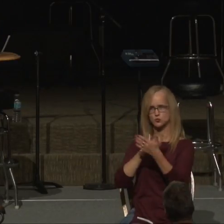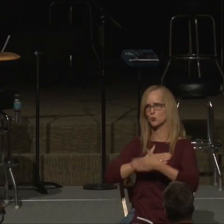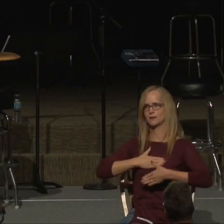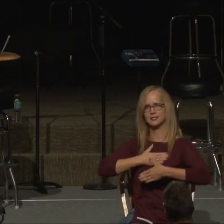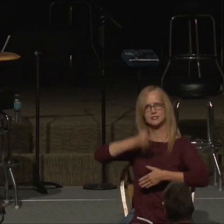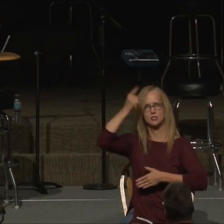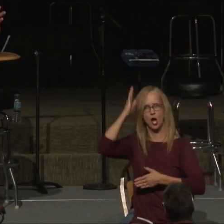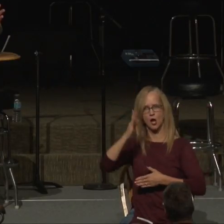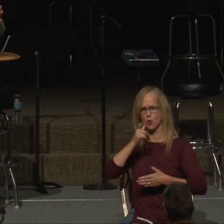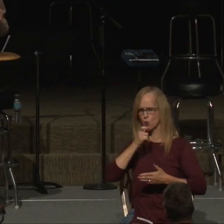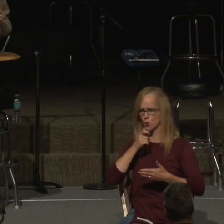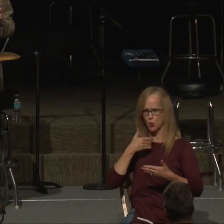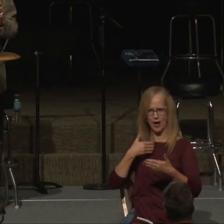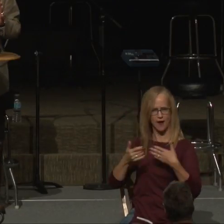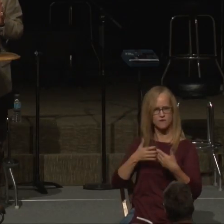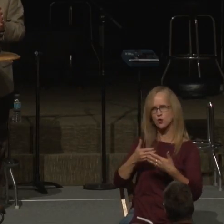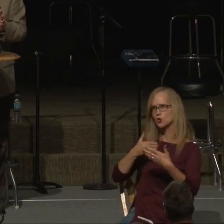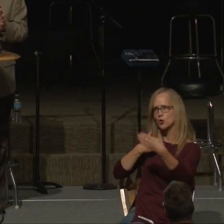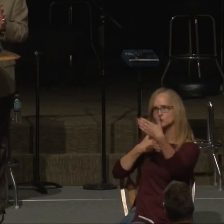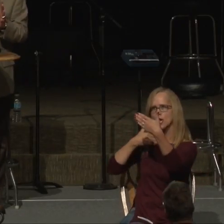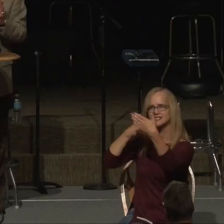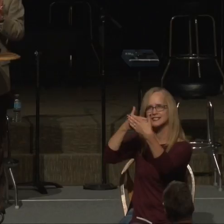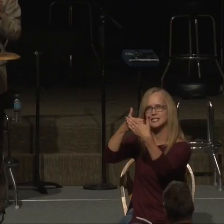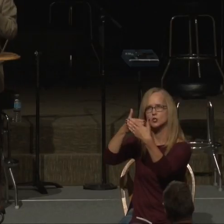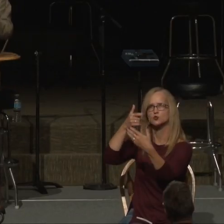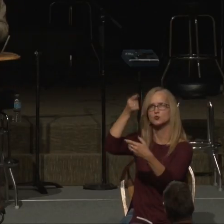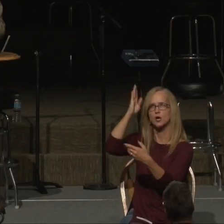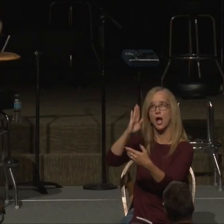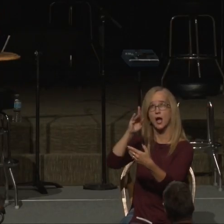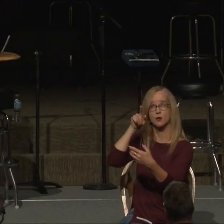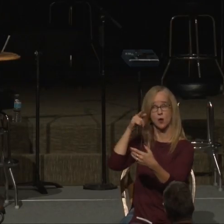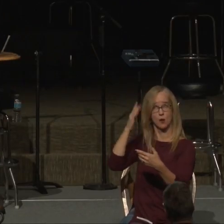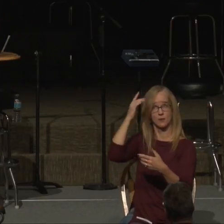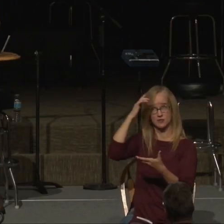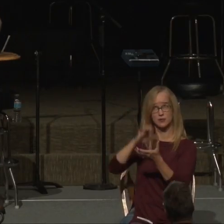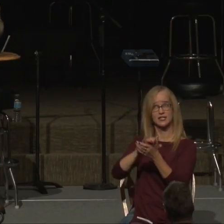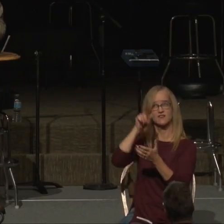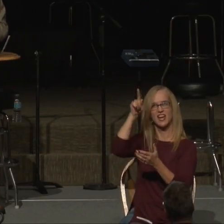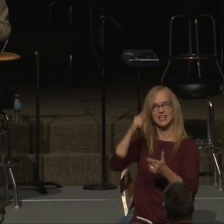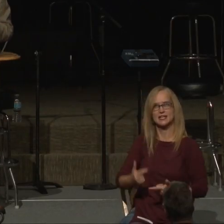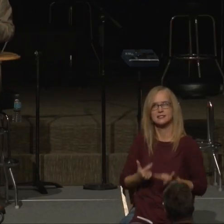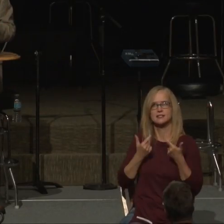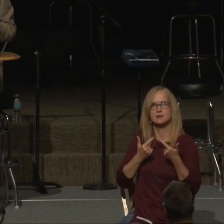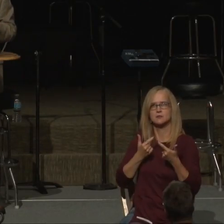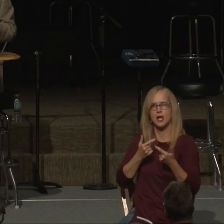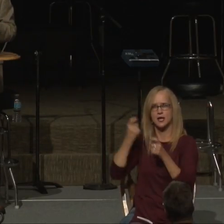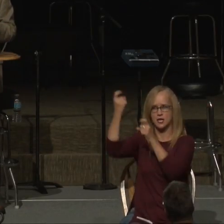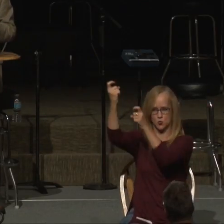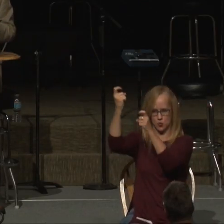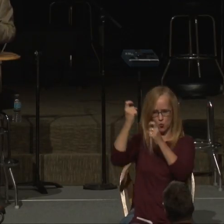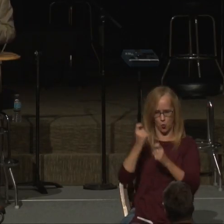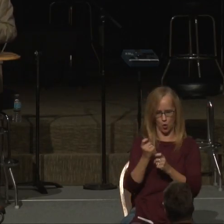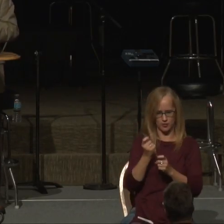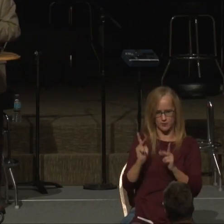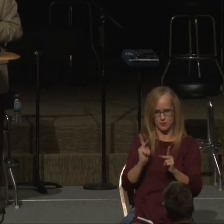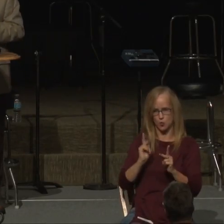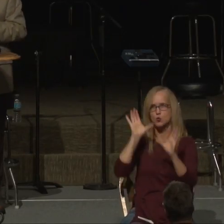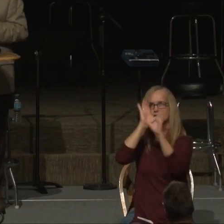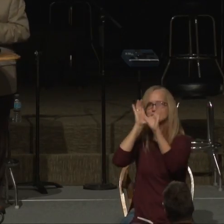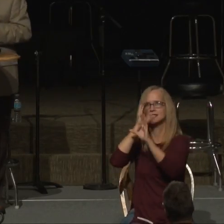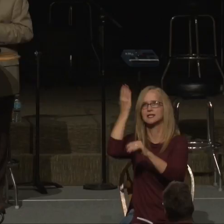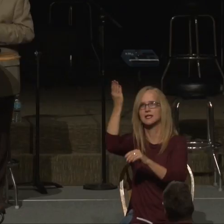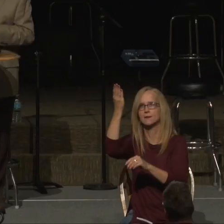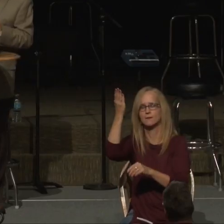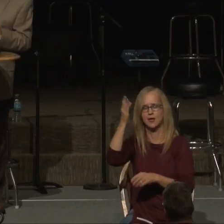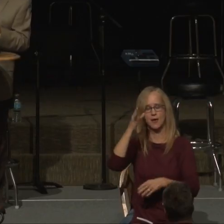For whoever would draw near to God must believe that he exists and that he rewards those who seek him. By faith,